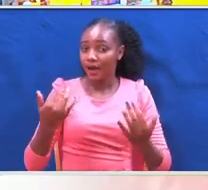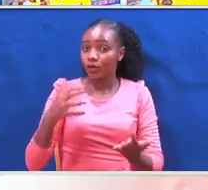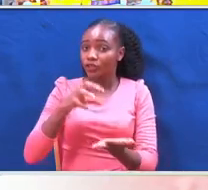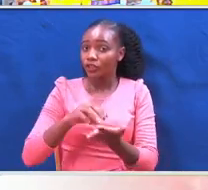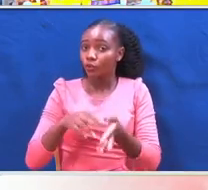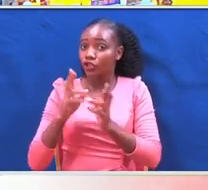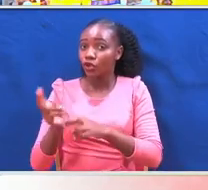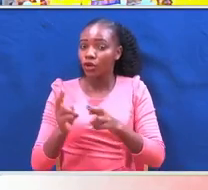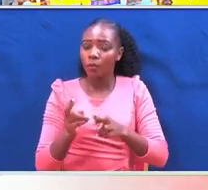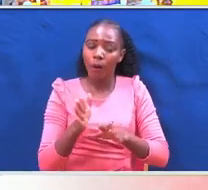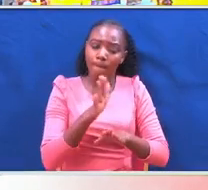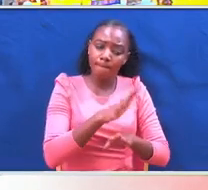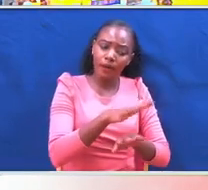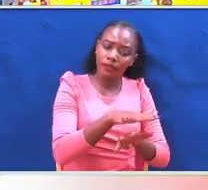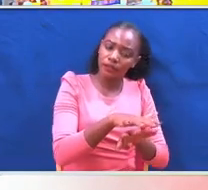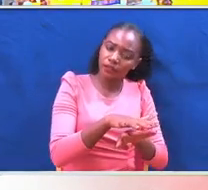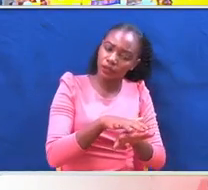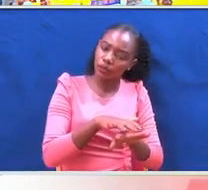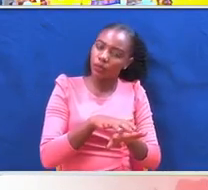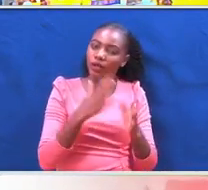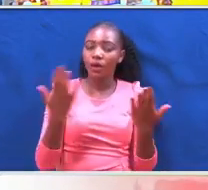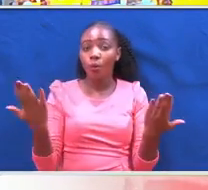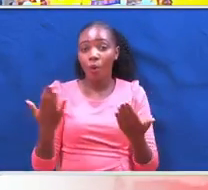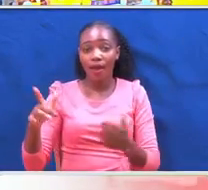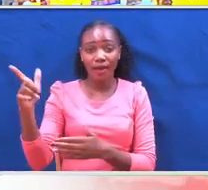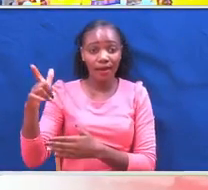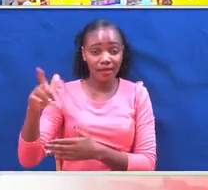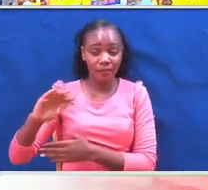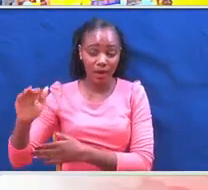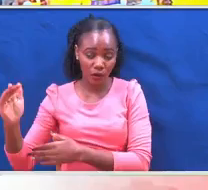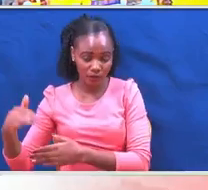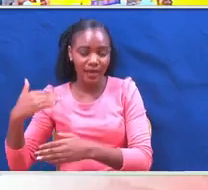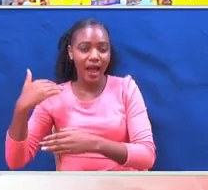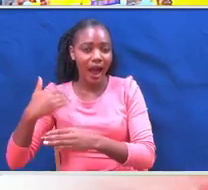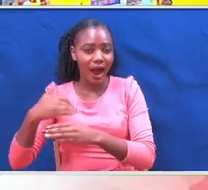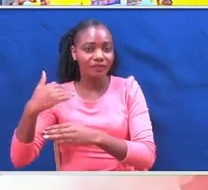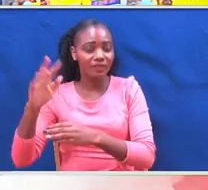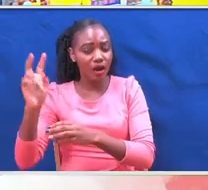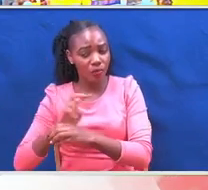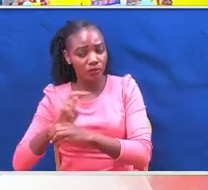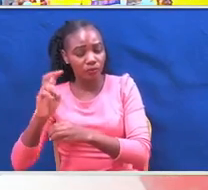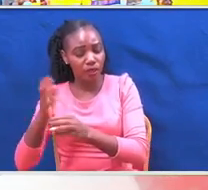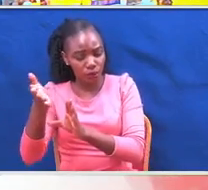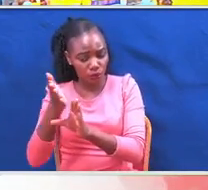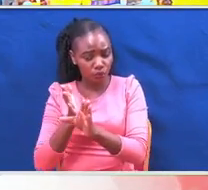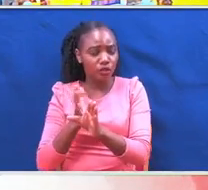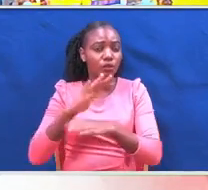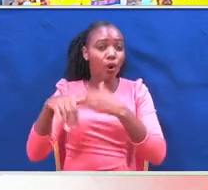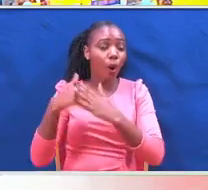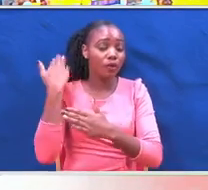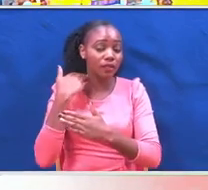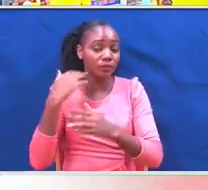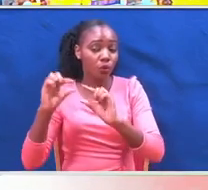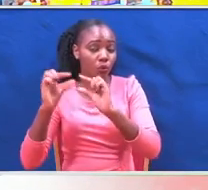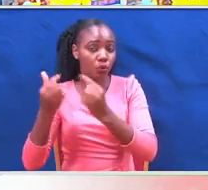panning in the volatile Laikipia Conservancy area in the wake of an ongoing operation to flush out bandits in the area. As